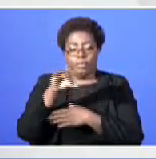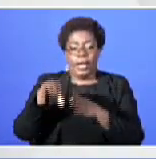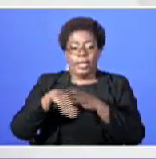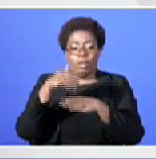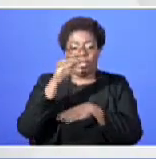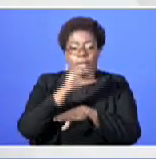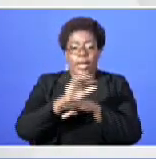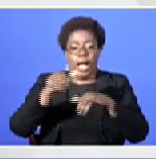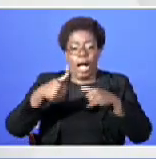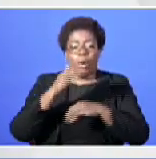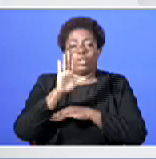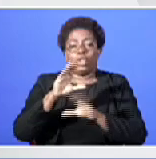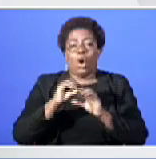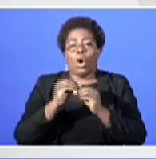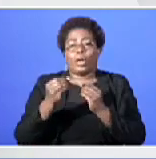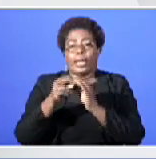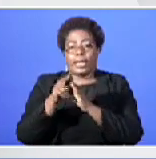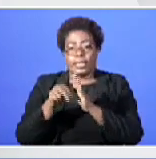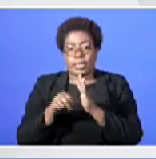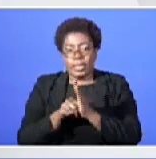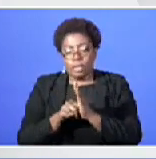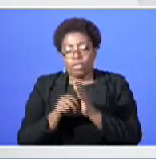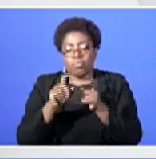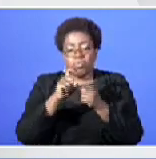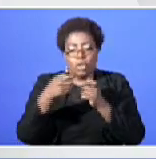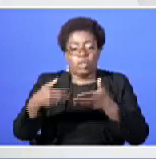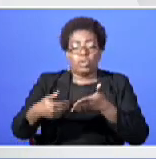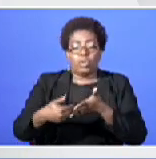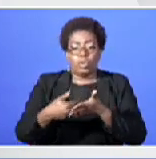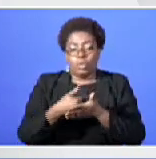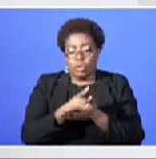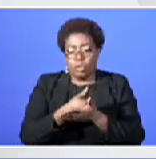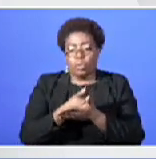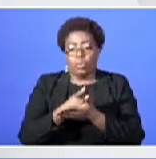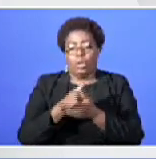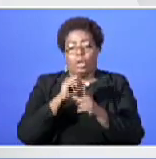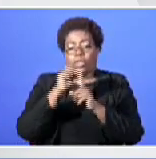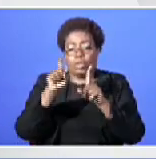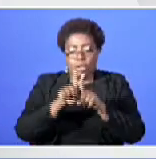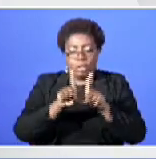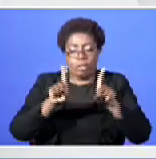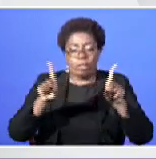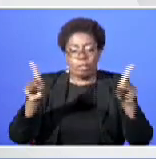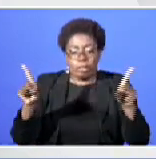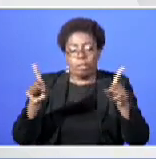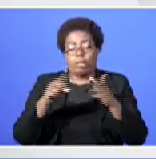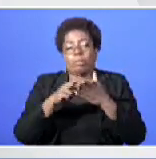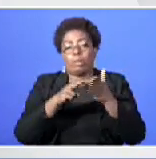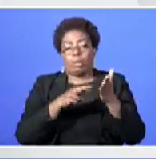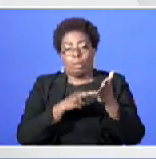you, how is your organization adjusting to the new social distancing protocols?